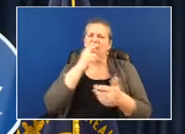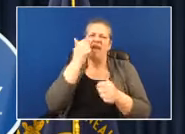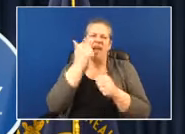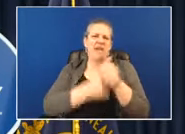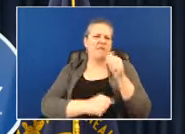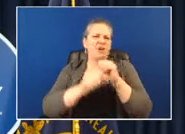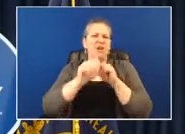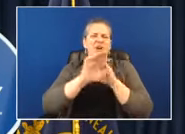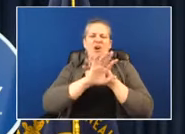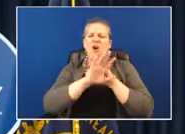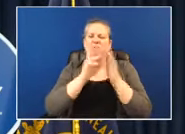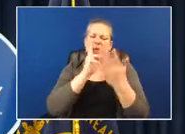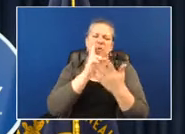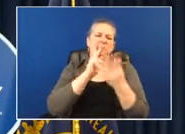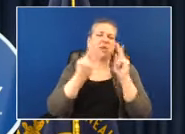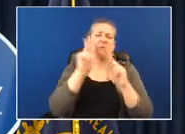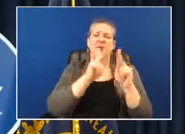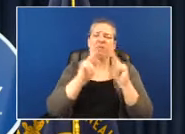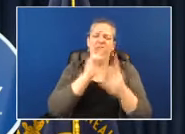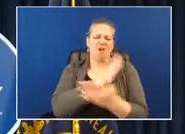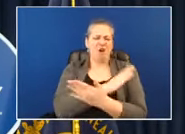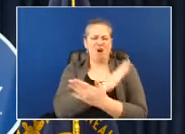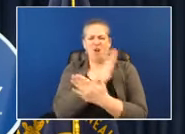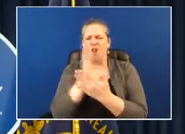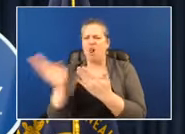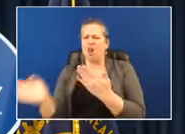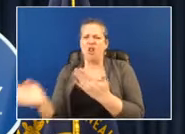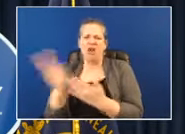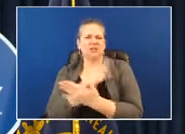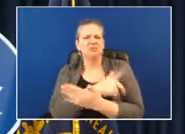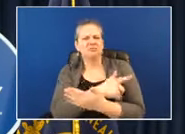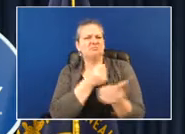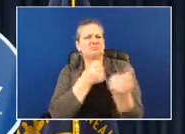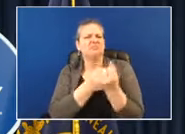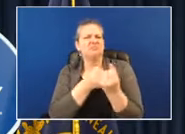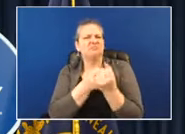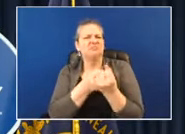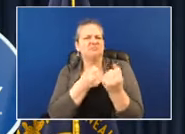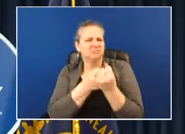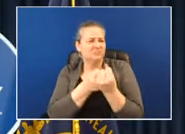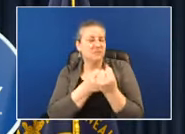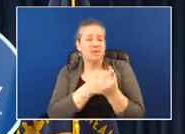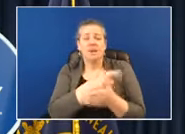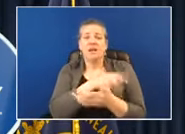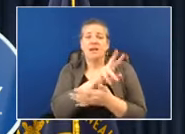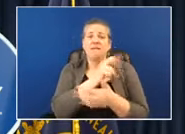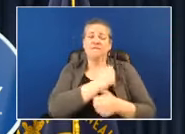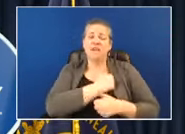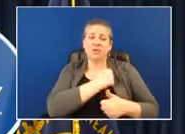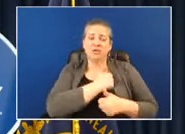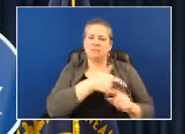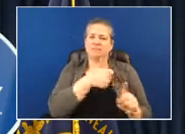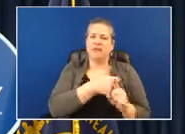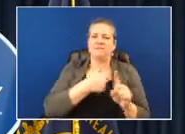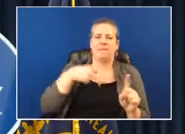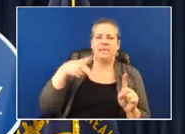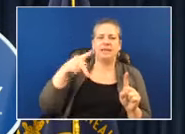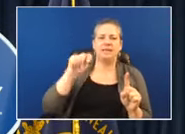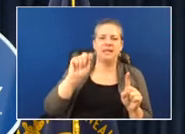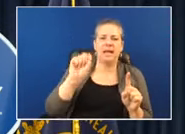spectrum that are in favor of this. Everyone from a veteran dealing with PTSD to someone